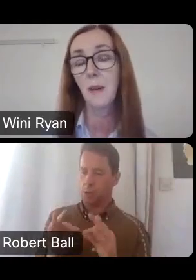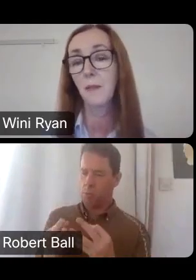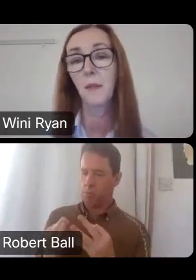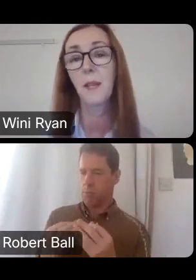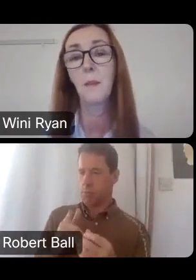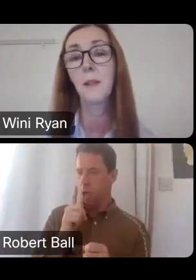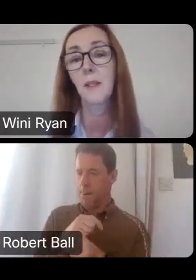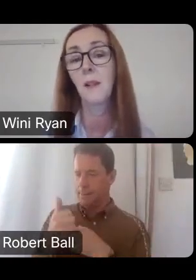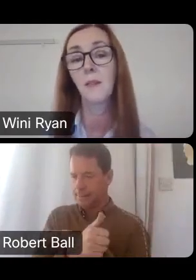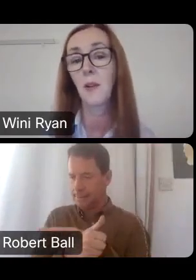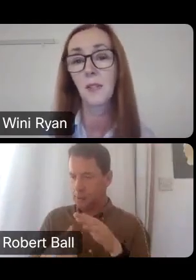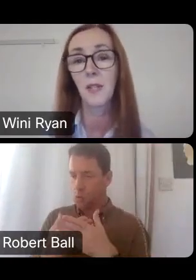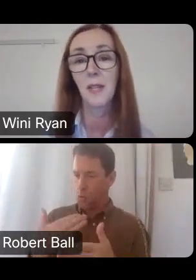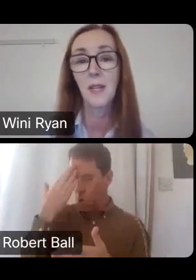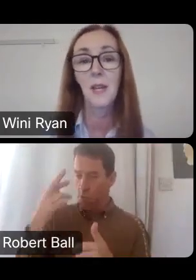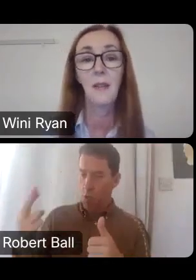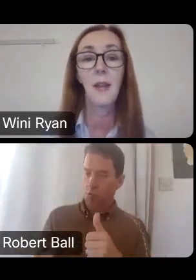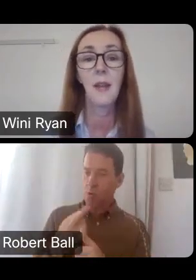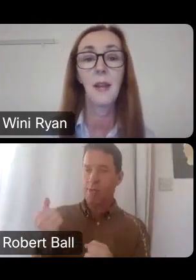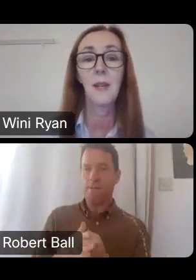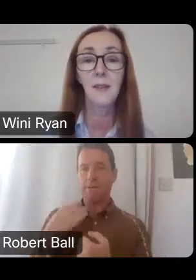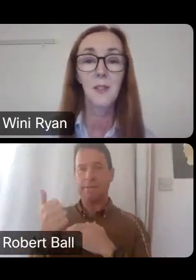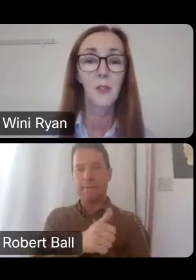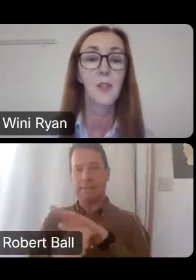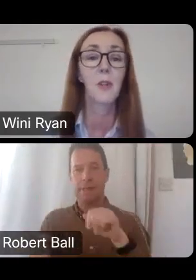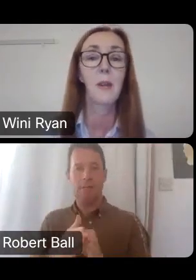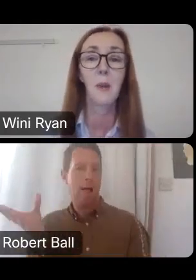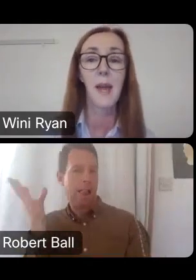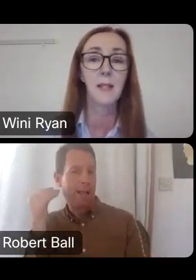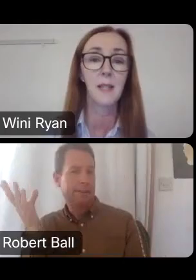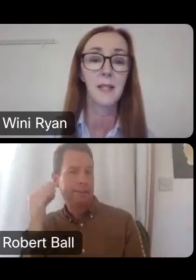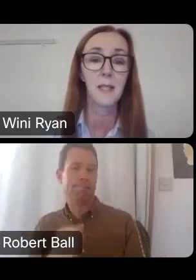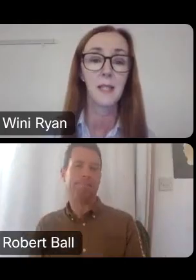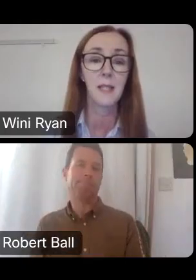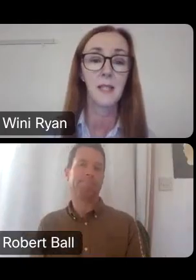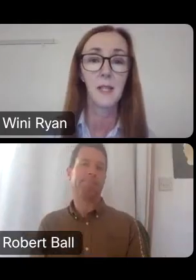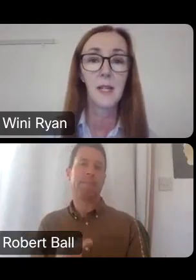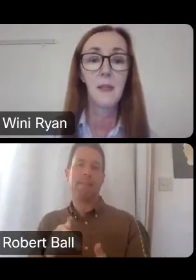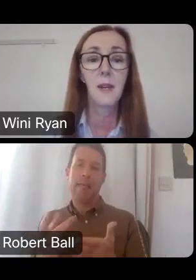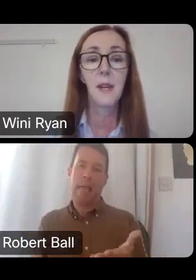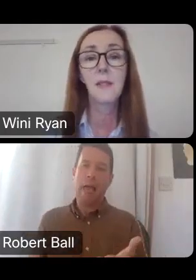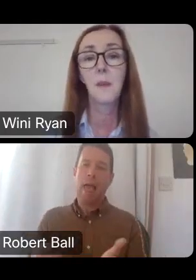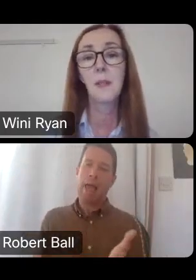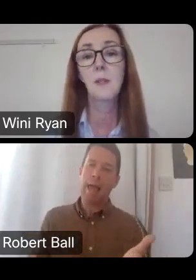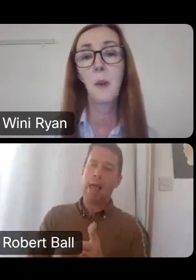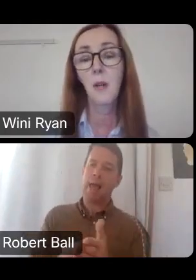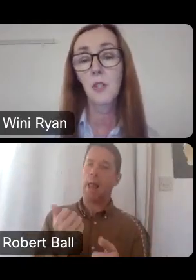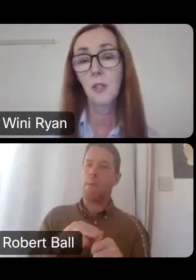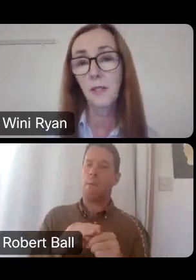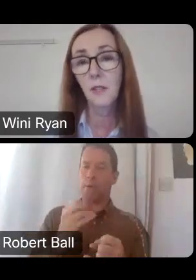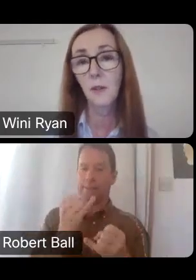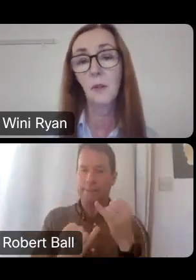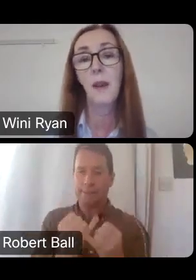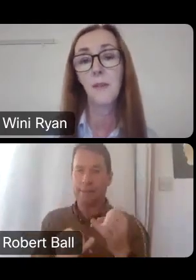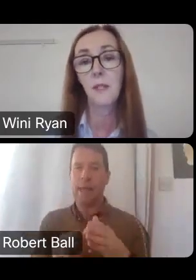already about, for example, the skills for listening? And then we get the discussion going and we add in any details. The next step is we watch